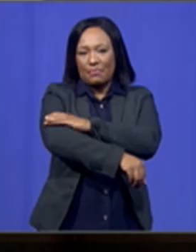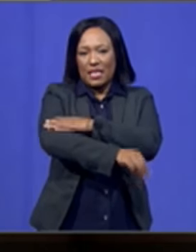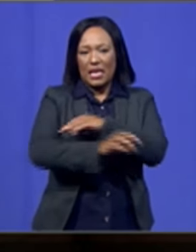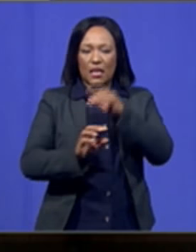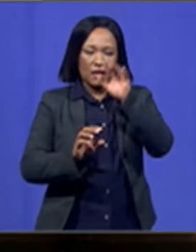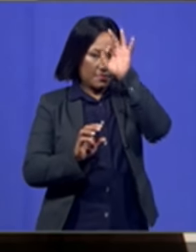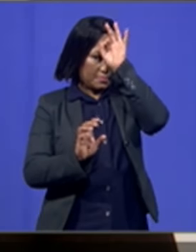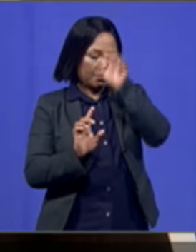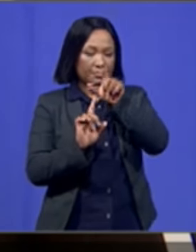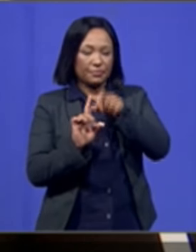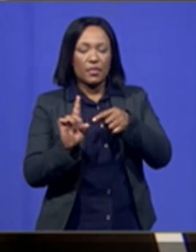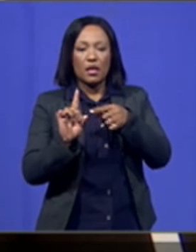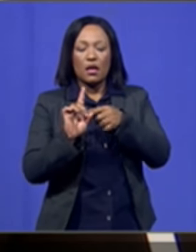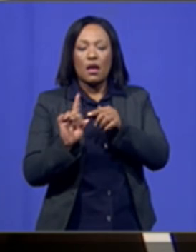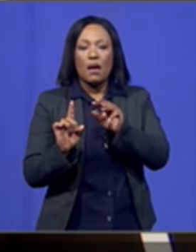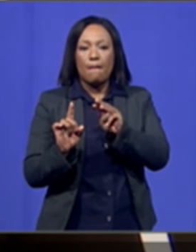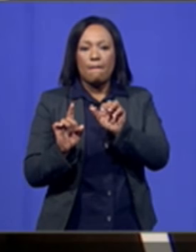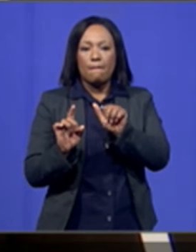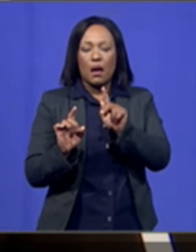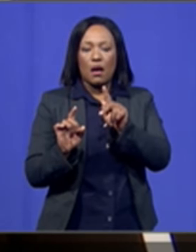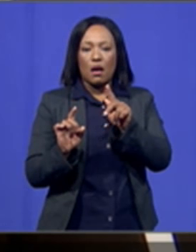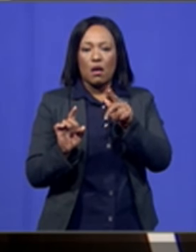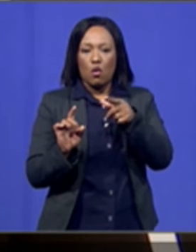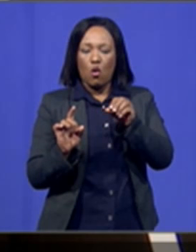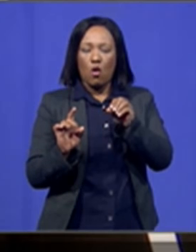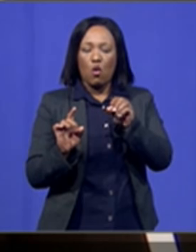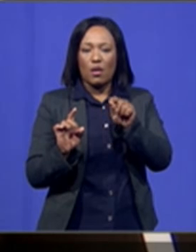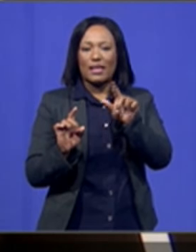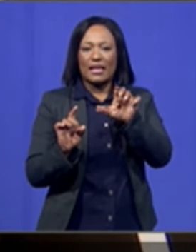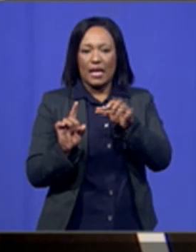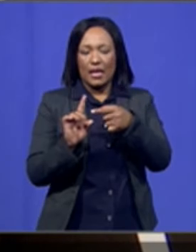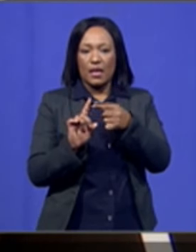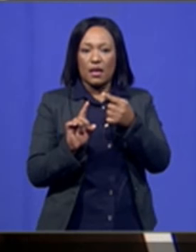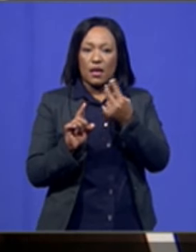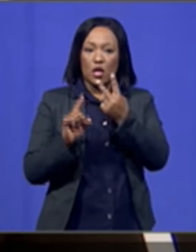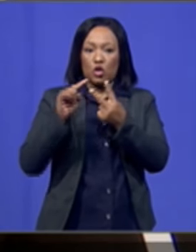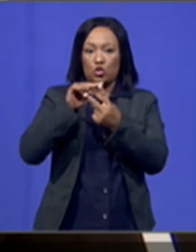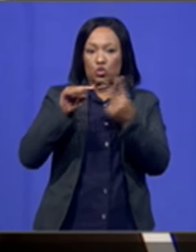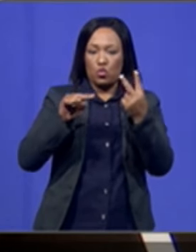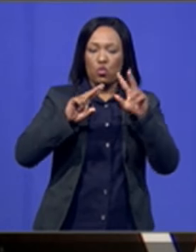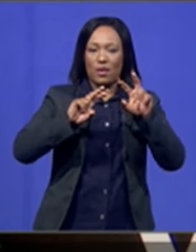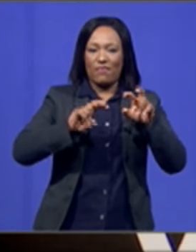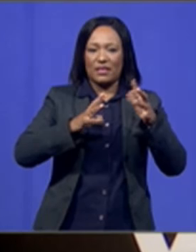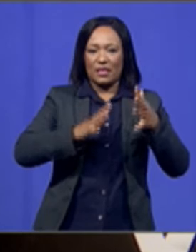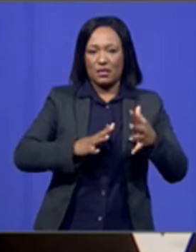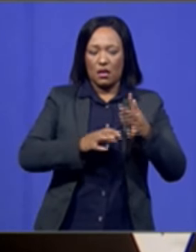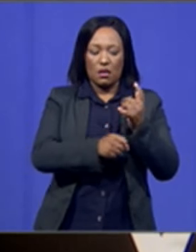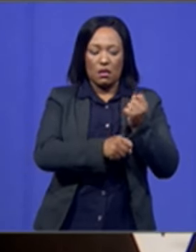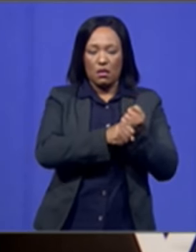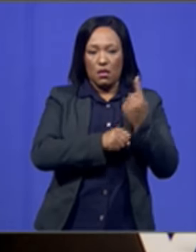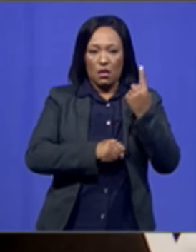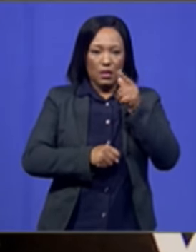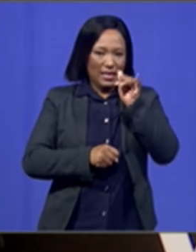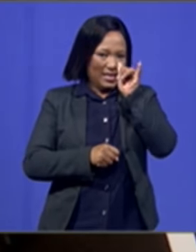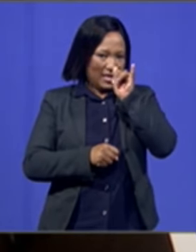is finalized and presented, these two investigators from Gauteng Organized Crime then noticed